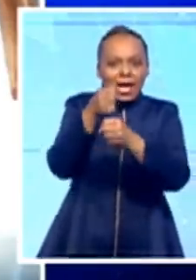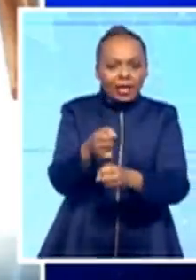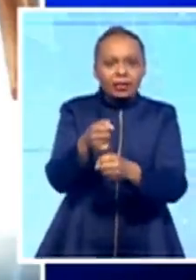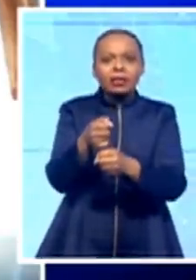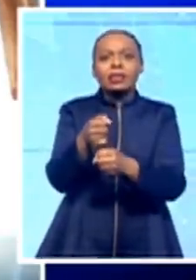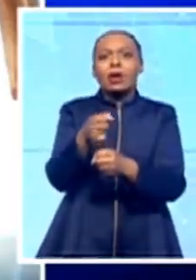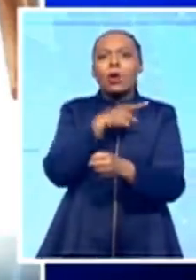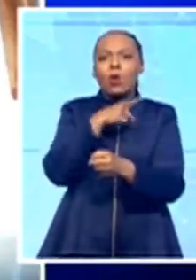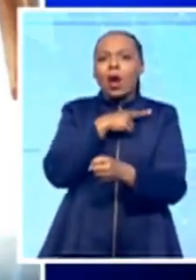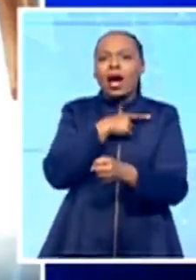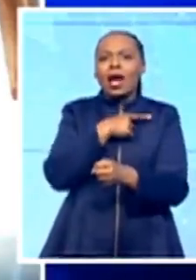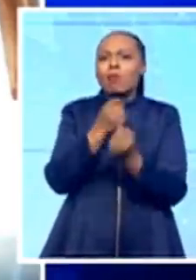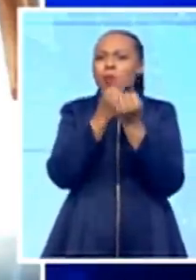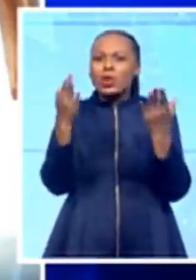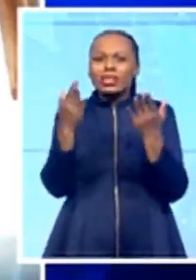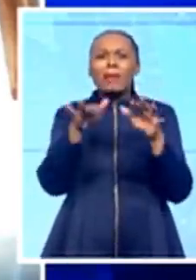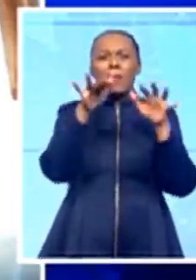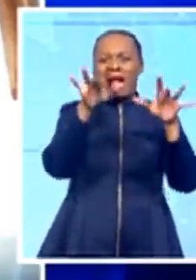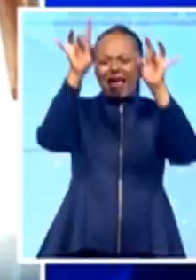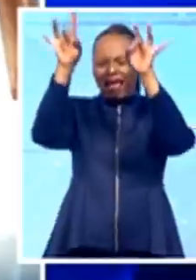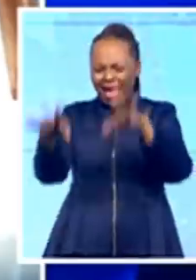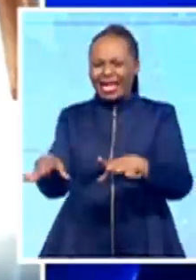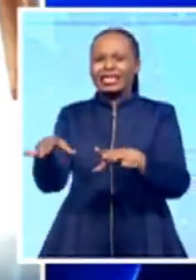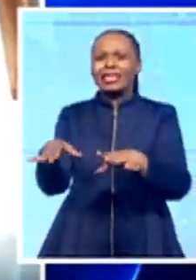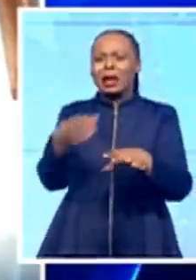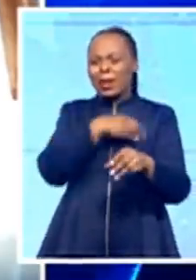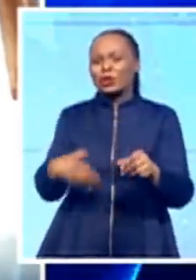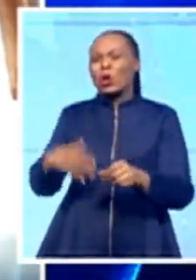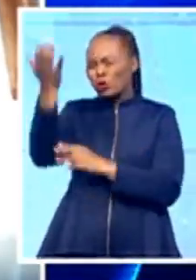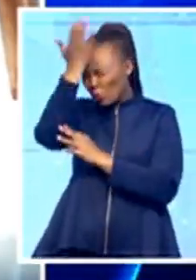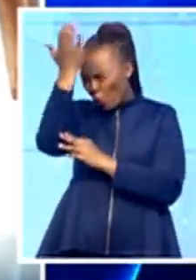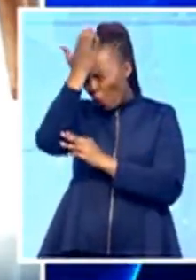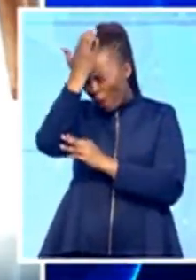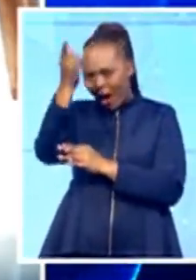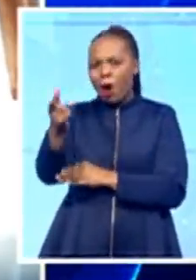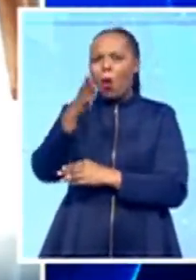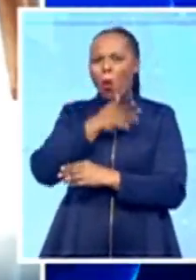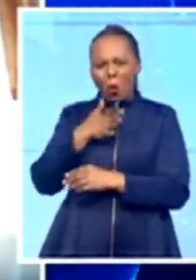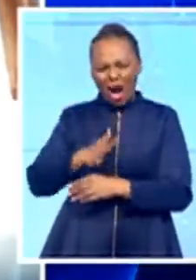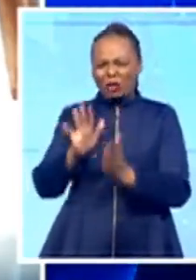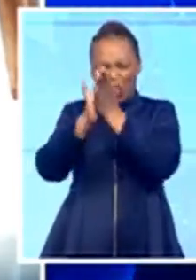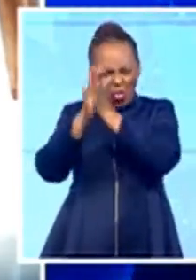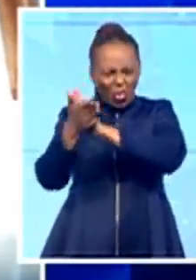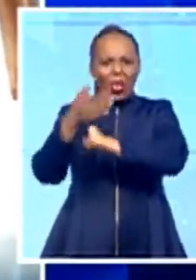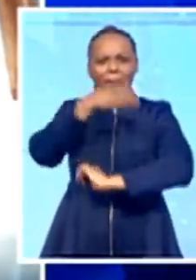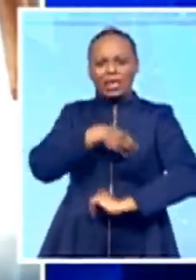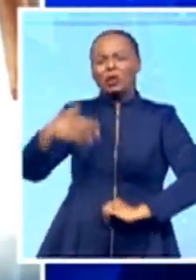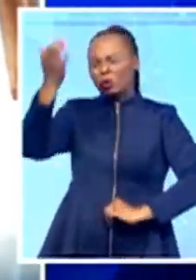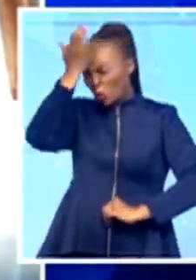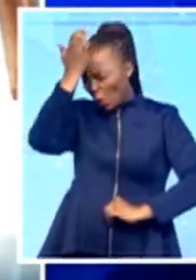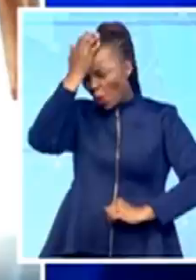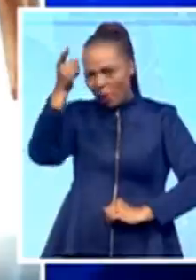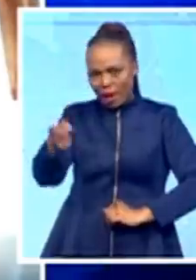country want to see him in those orange overalls. This is what they want to see. So they can't wait to see him wearing